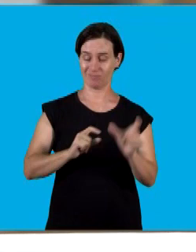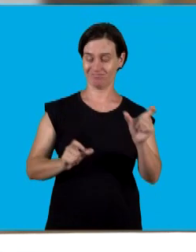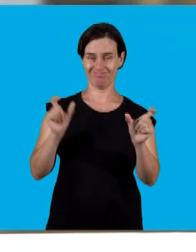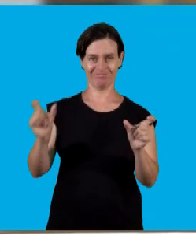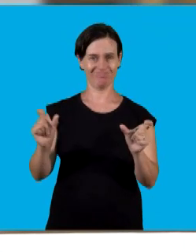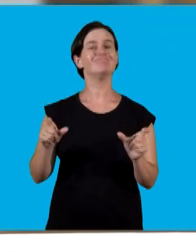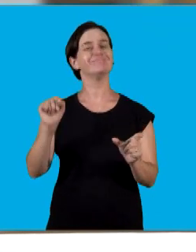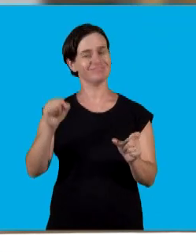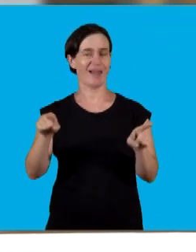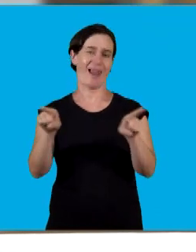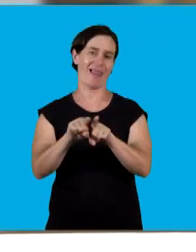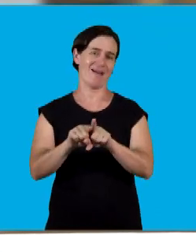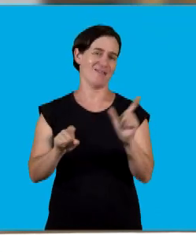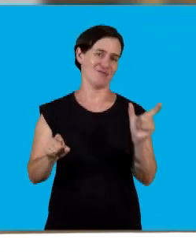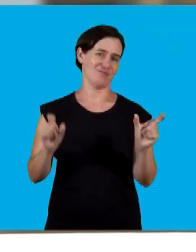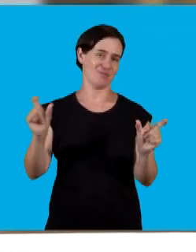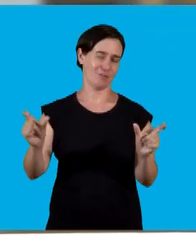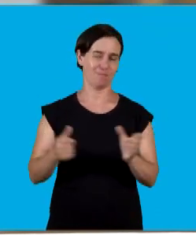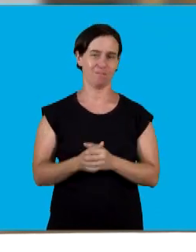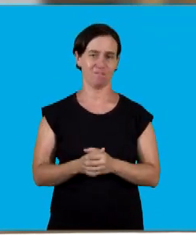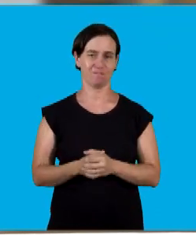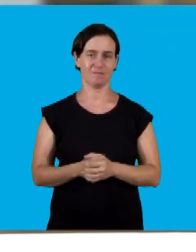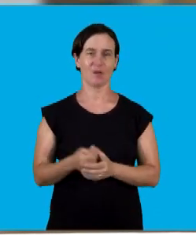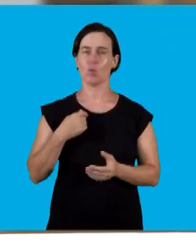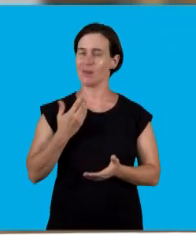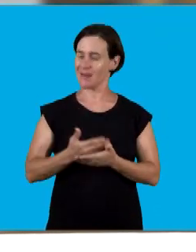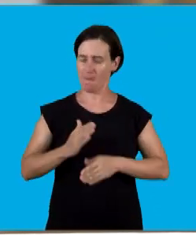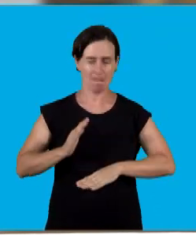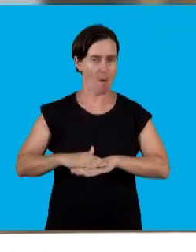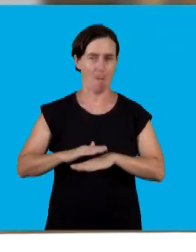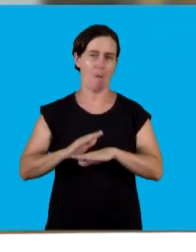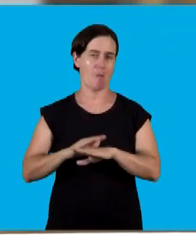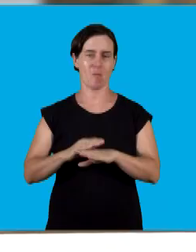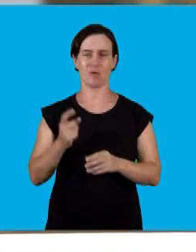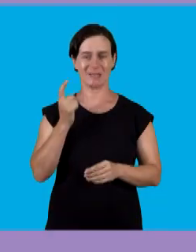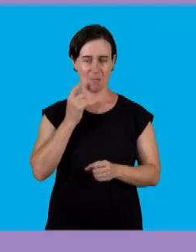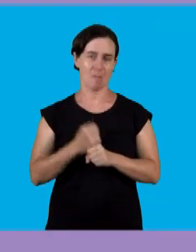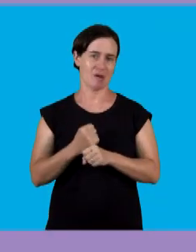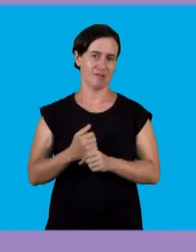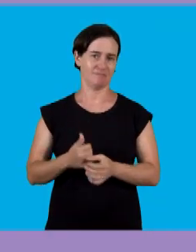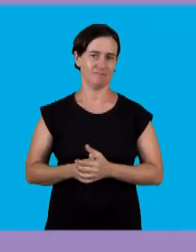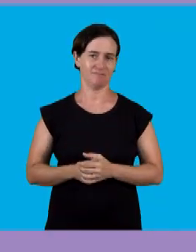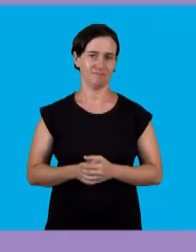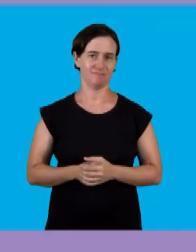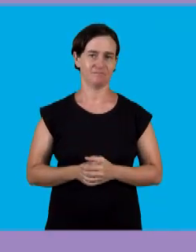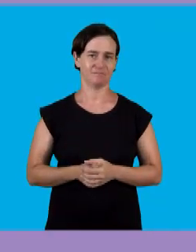are indeed like terms, which means we need to simplify our expression further.